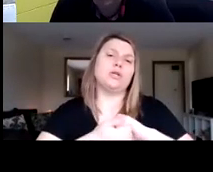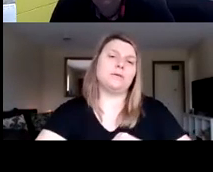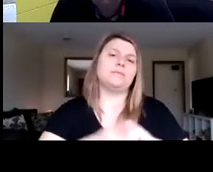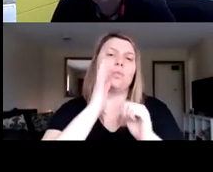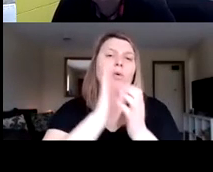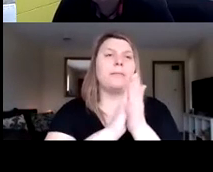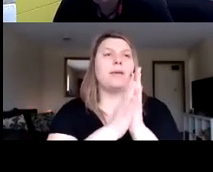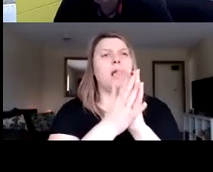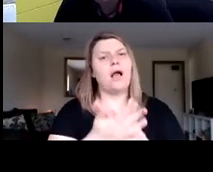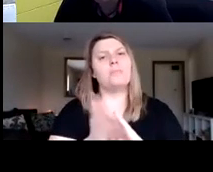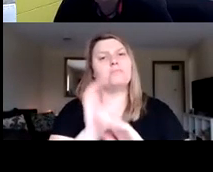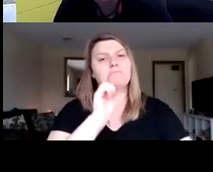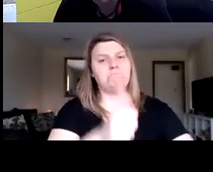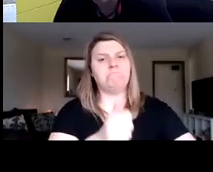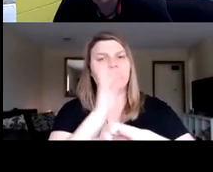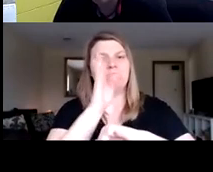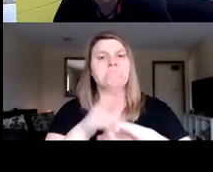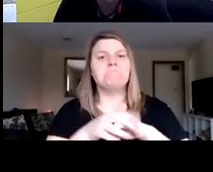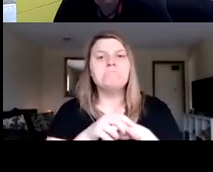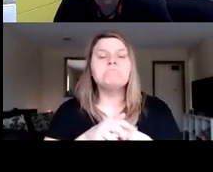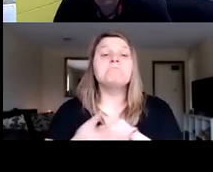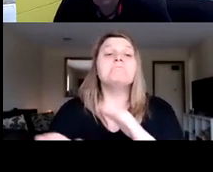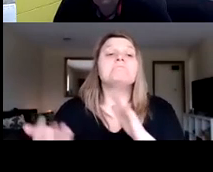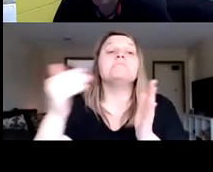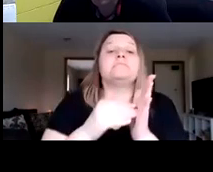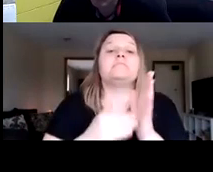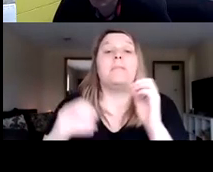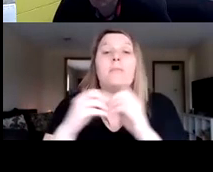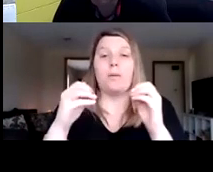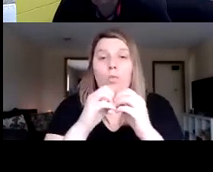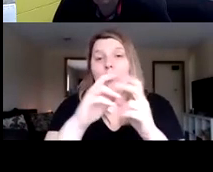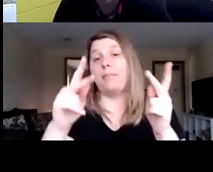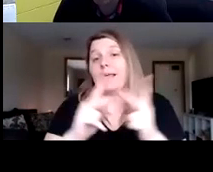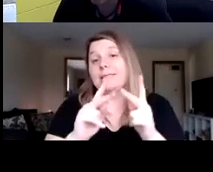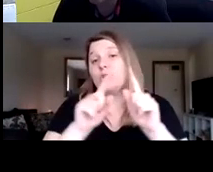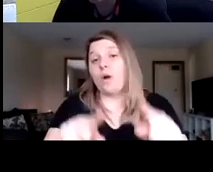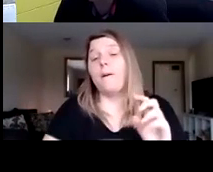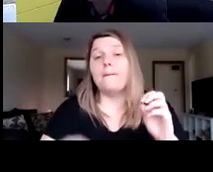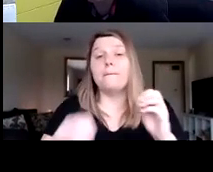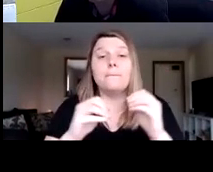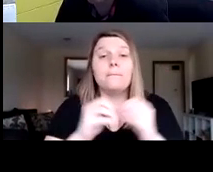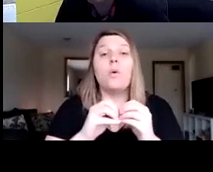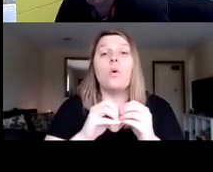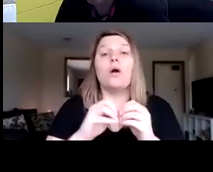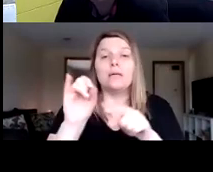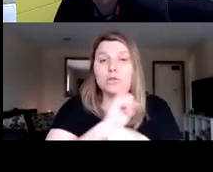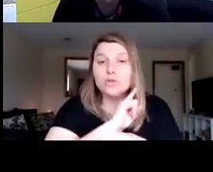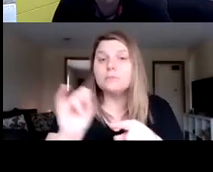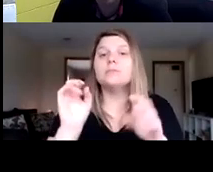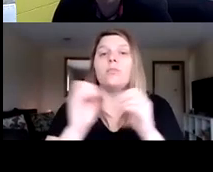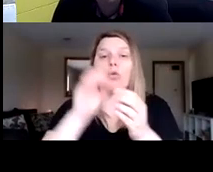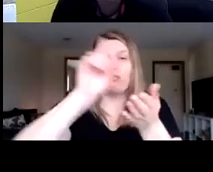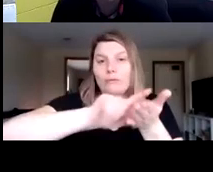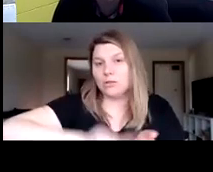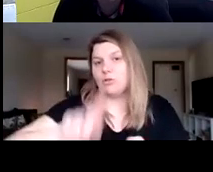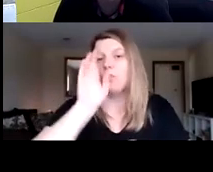of established. And again, more and more places to go, more externships, more research is coming along